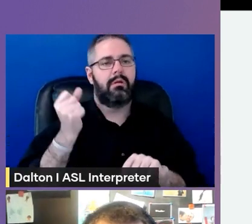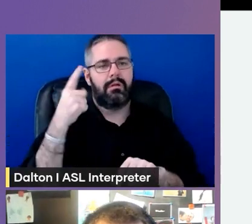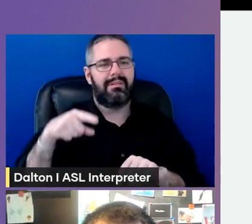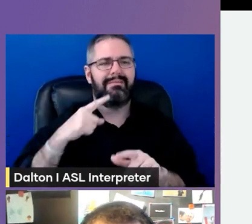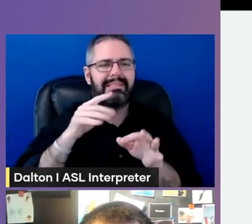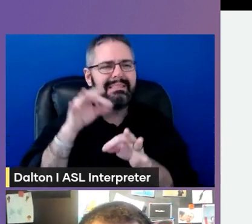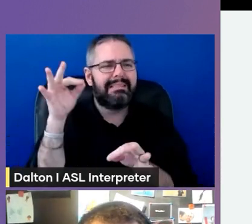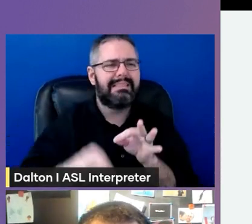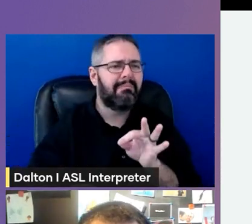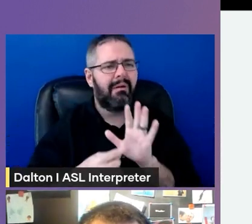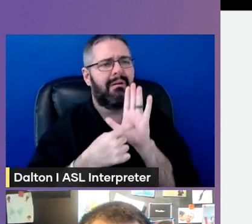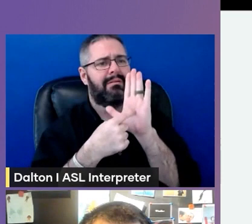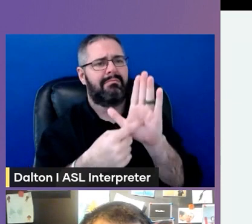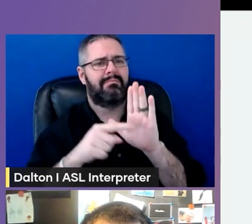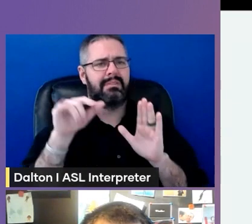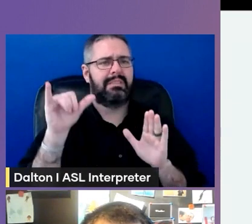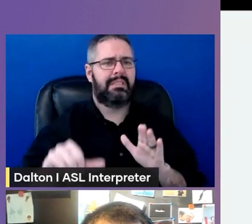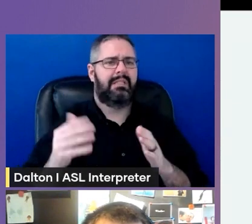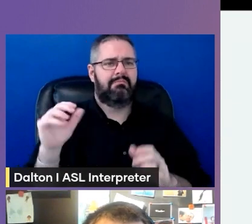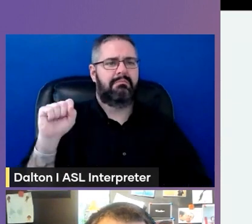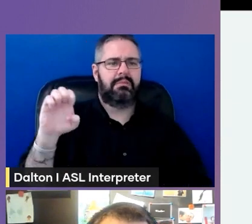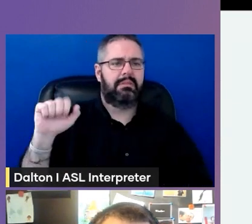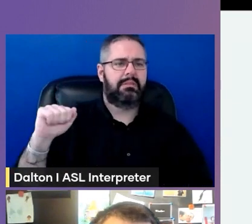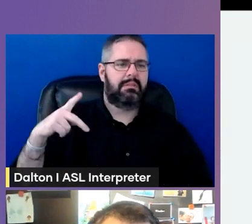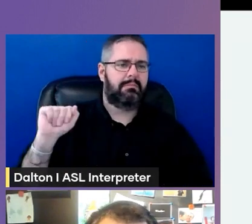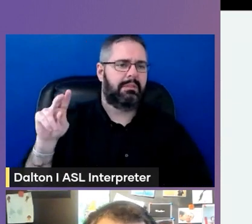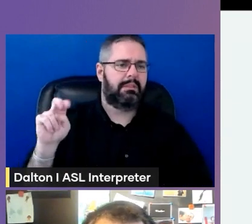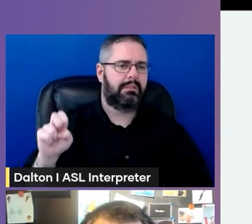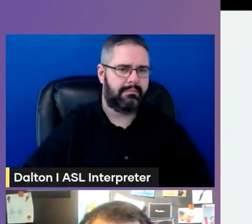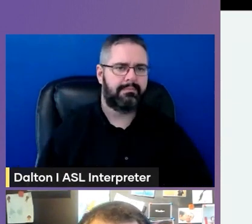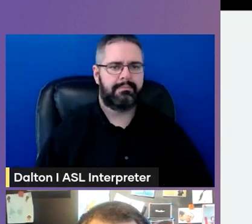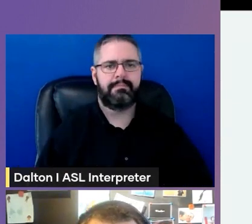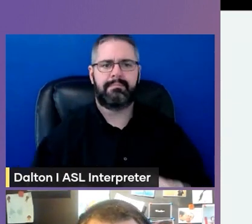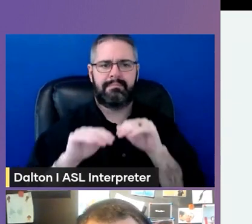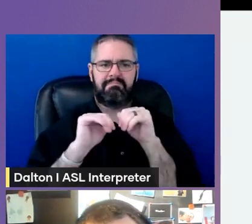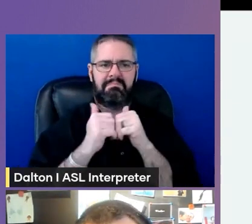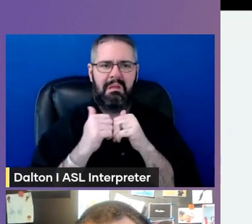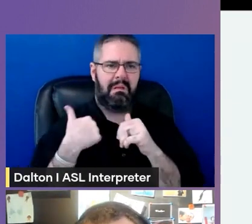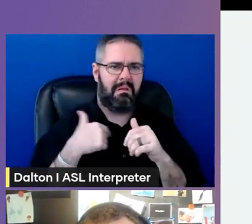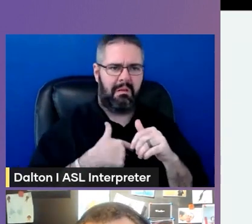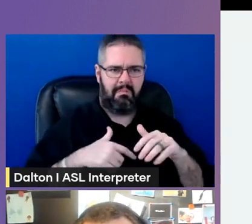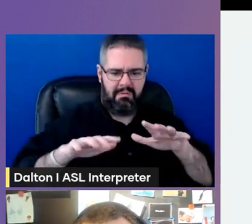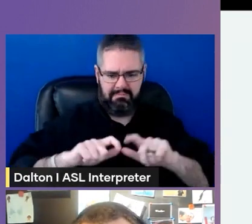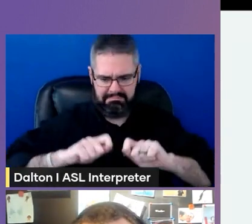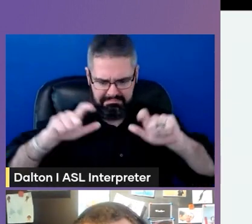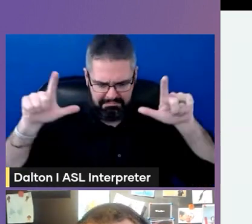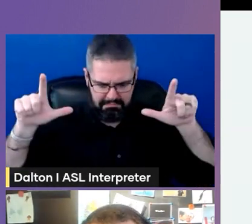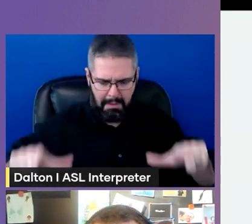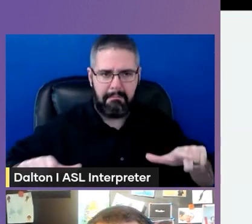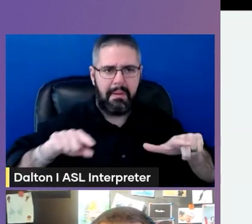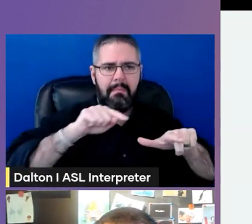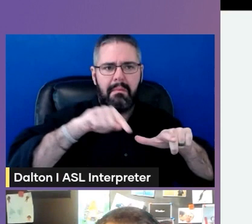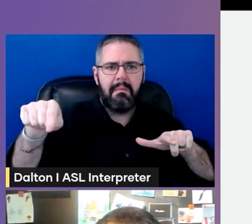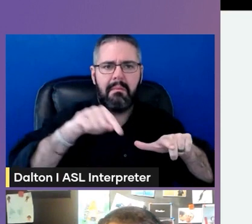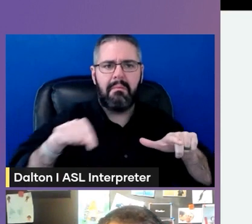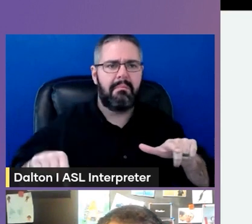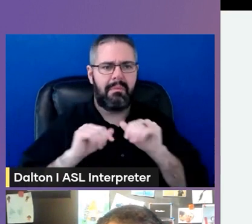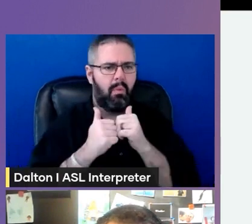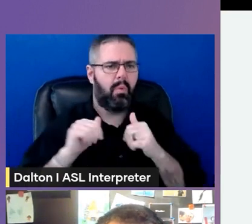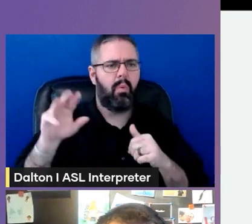notion of Seaplane. Right? How do we map this process into Waypoint? Waypoint has a